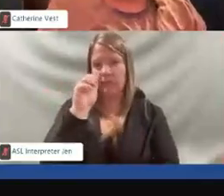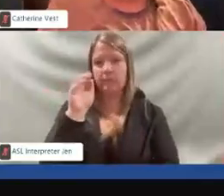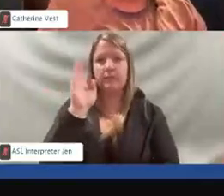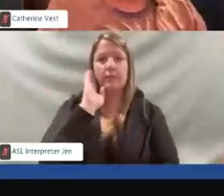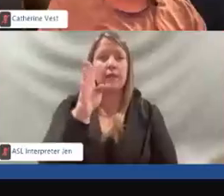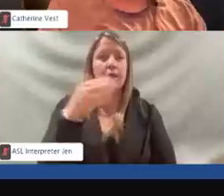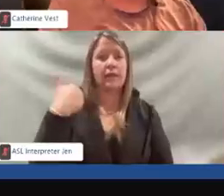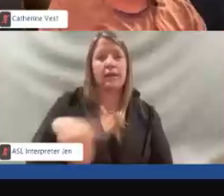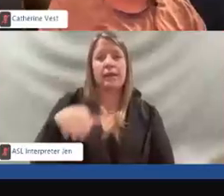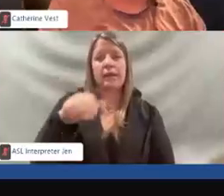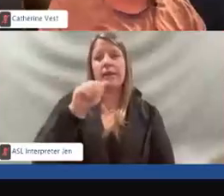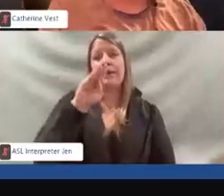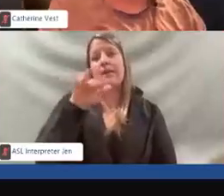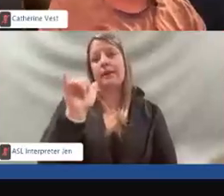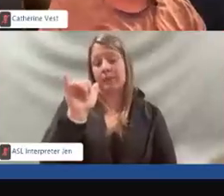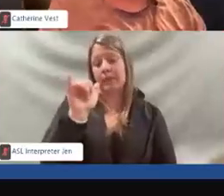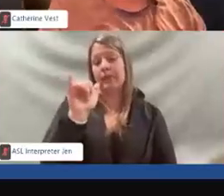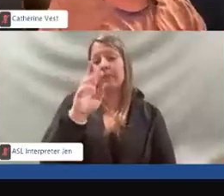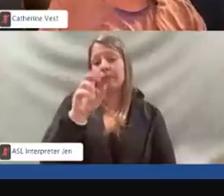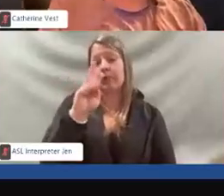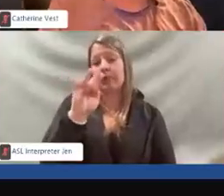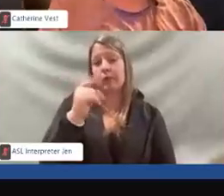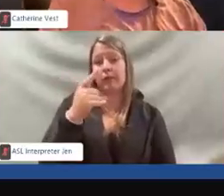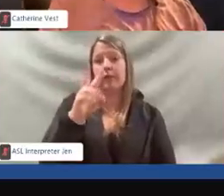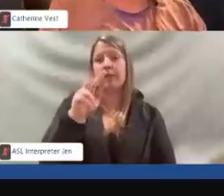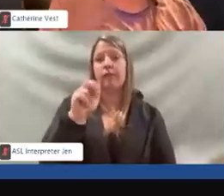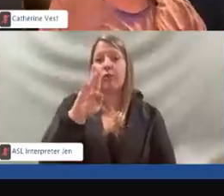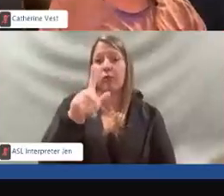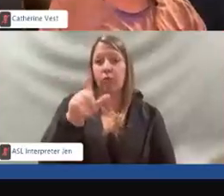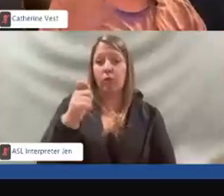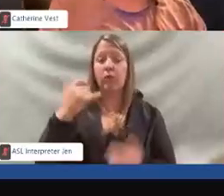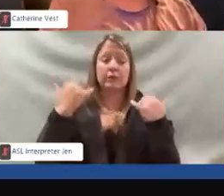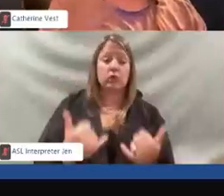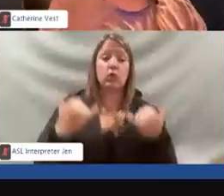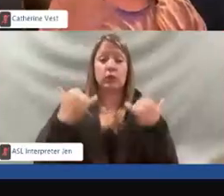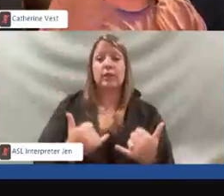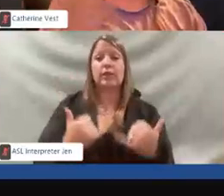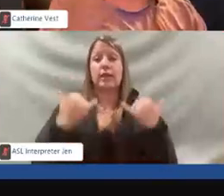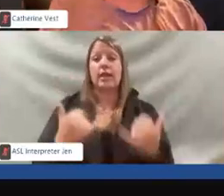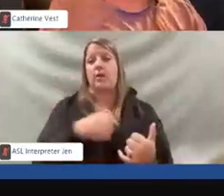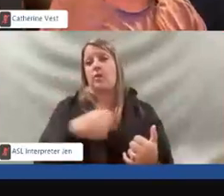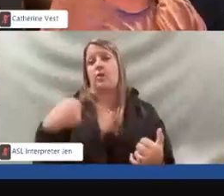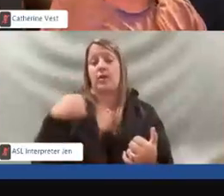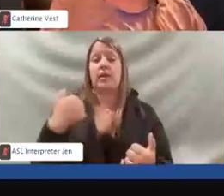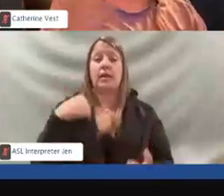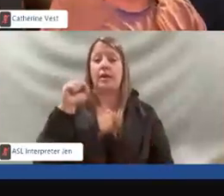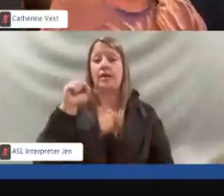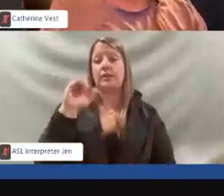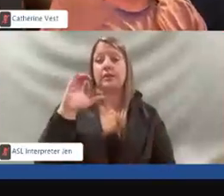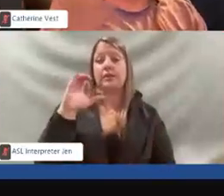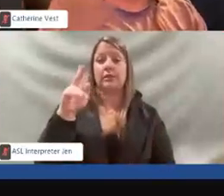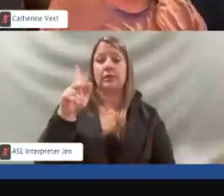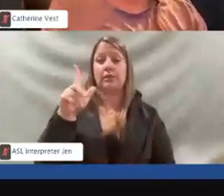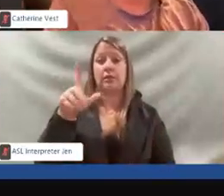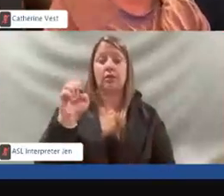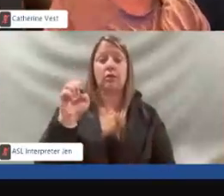Hi, this is Amy Browning-Varble, and today we have SICL, that